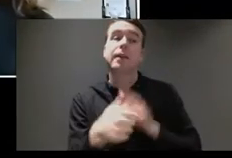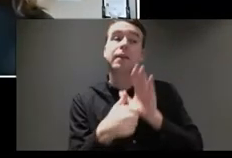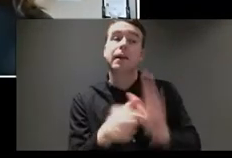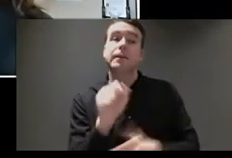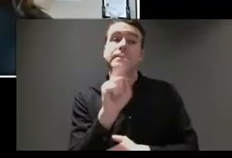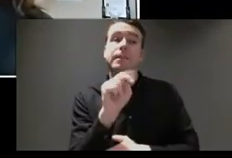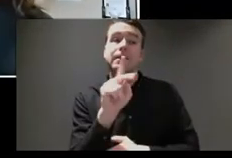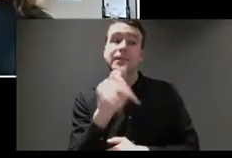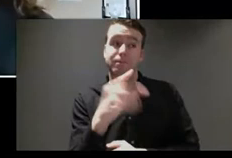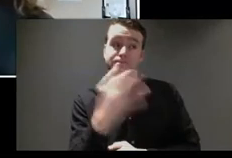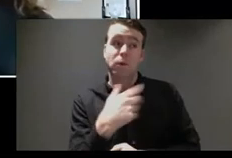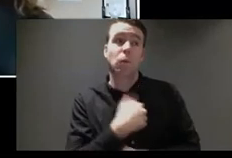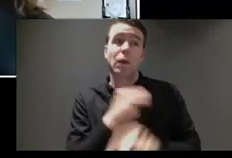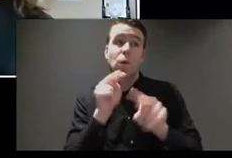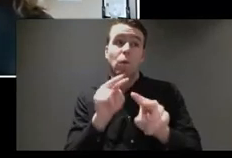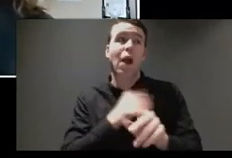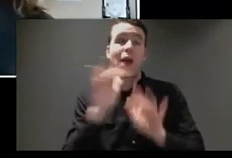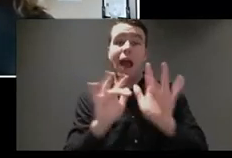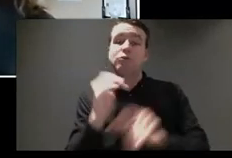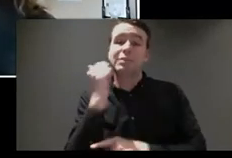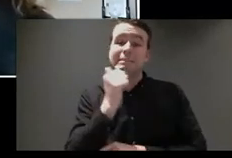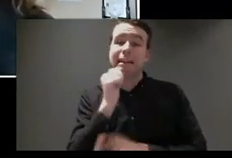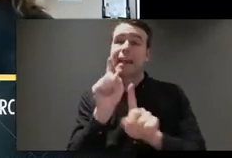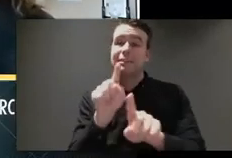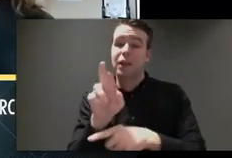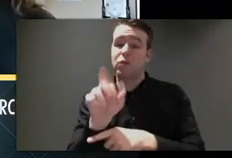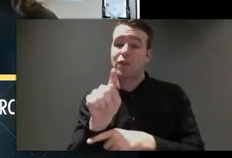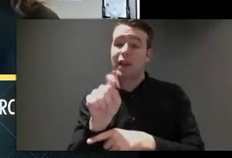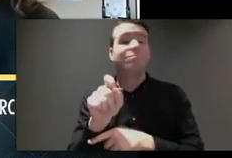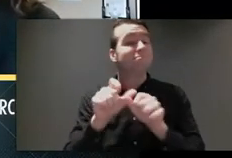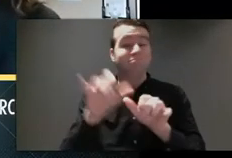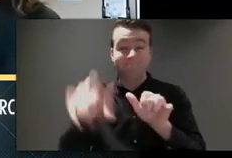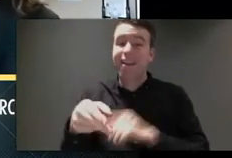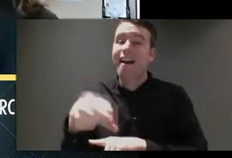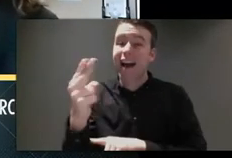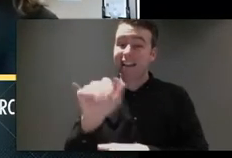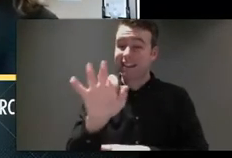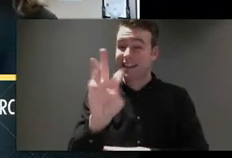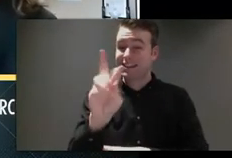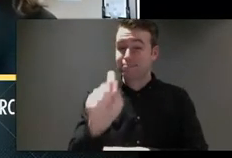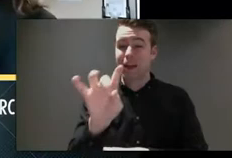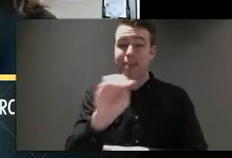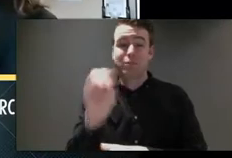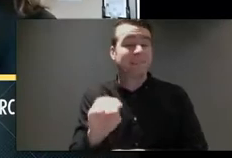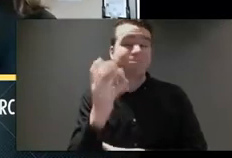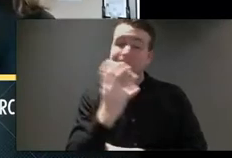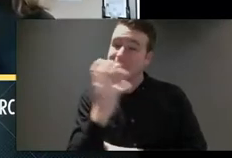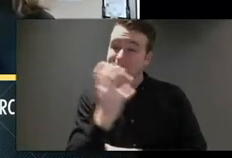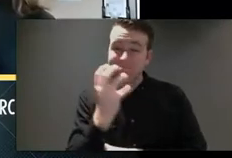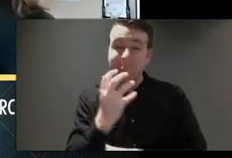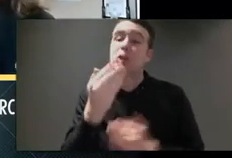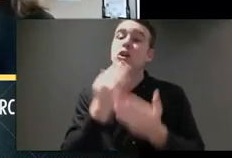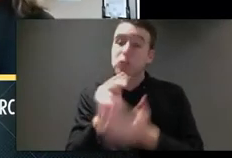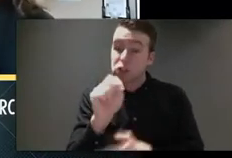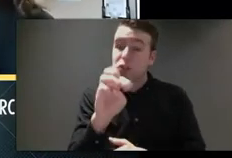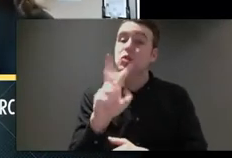that we're watching our average daily attendance rate, which remains high. I mean, it's at 96.8%. And the good